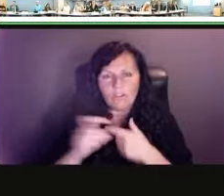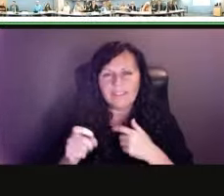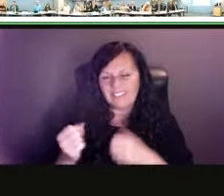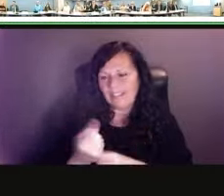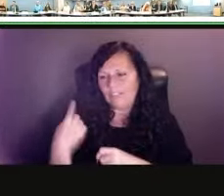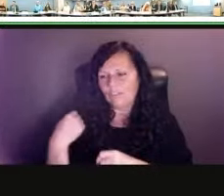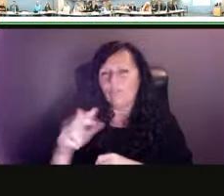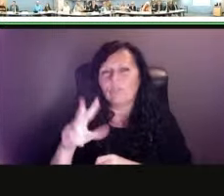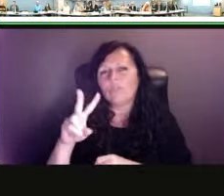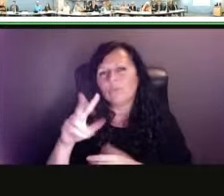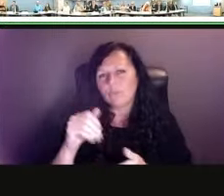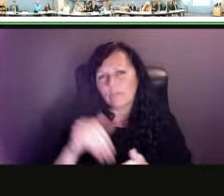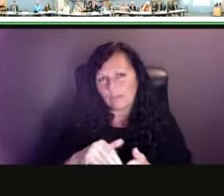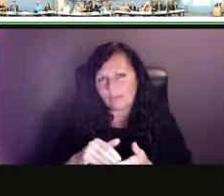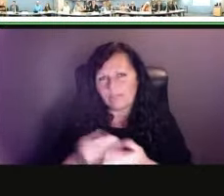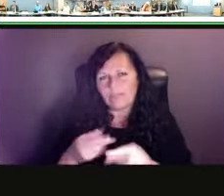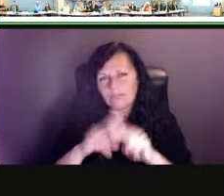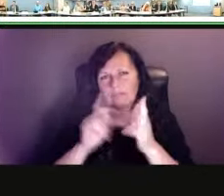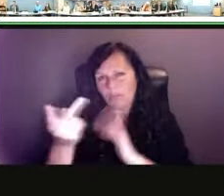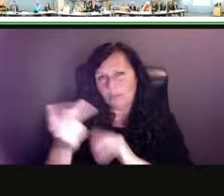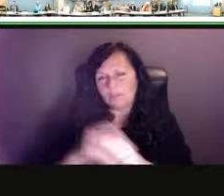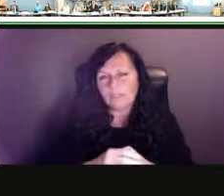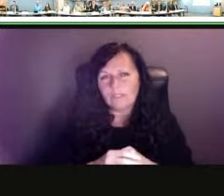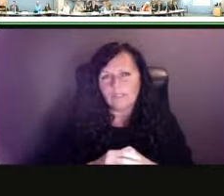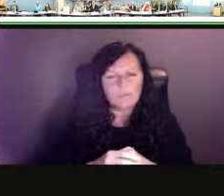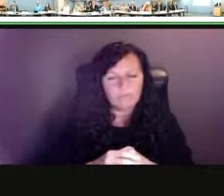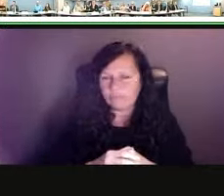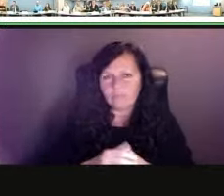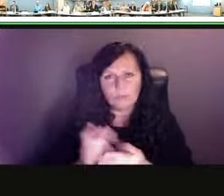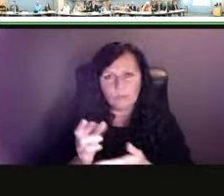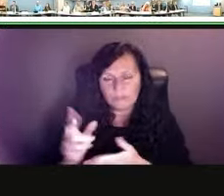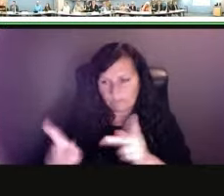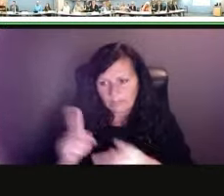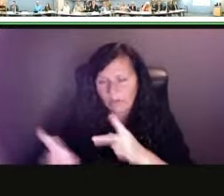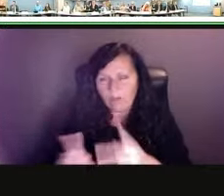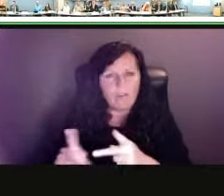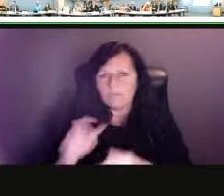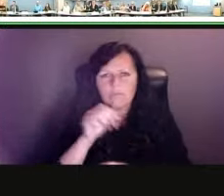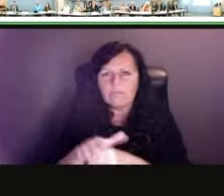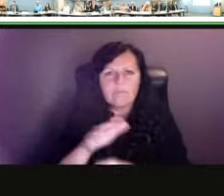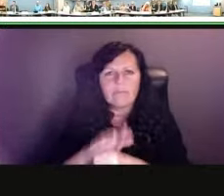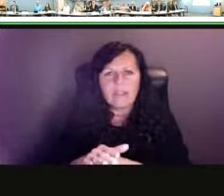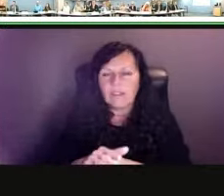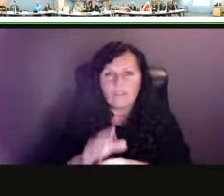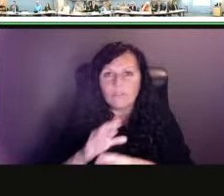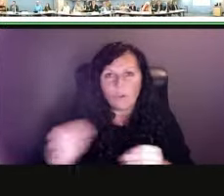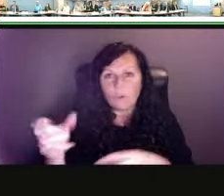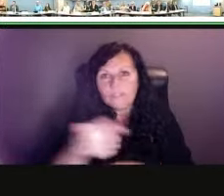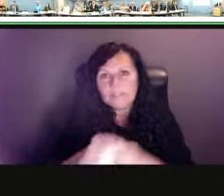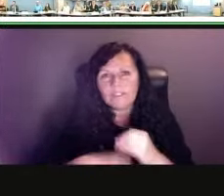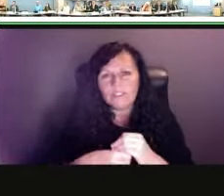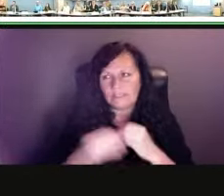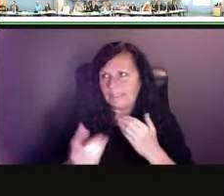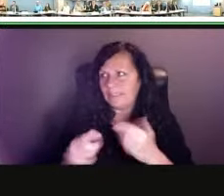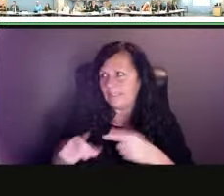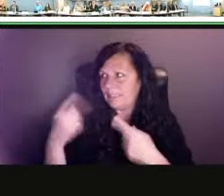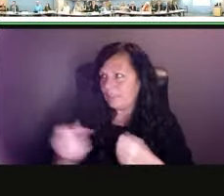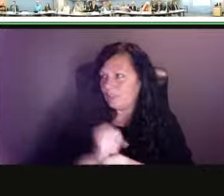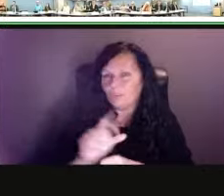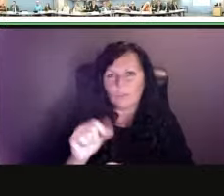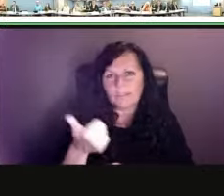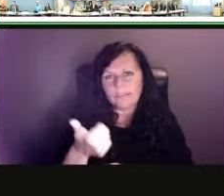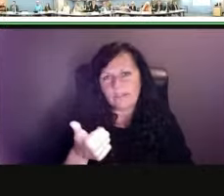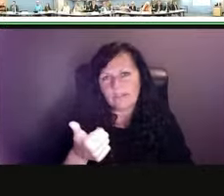The same number of resources. We have not added a person on the street since 2010. So, and the call volume is